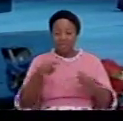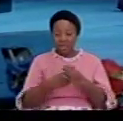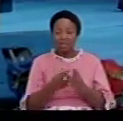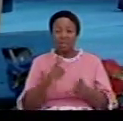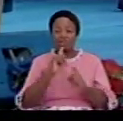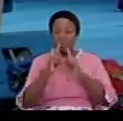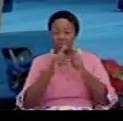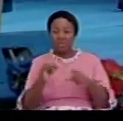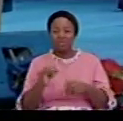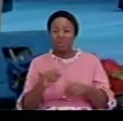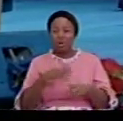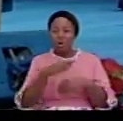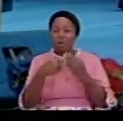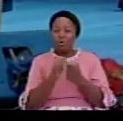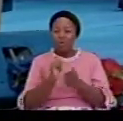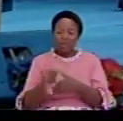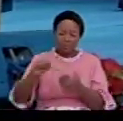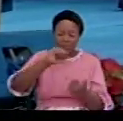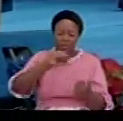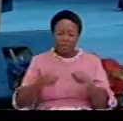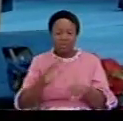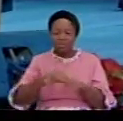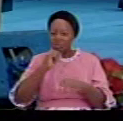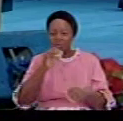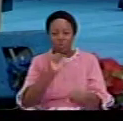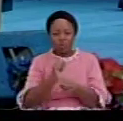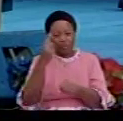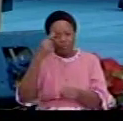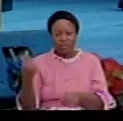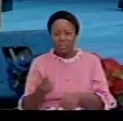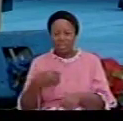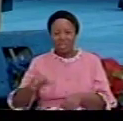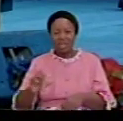All that baptism does not work for eternal life.